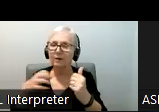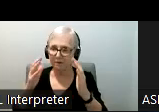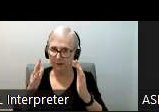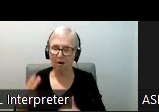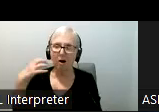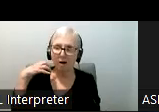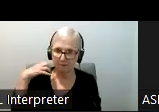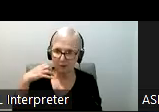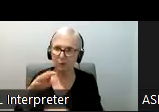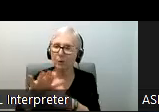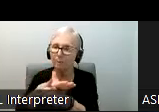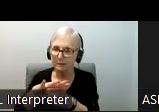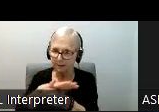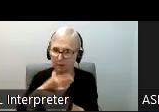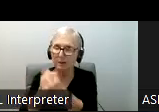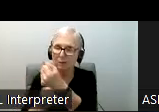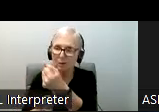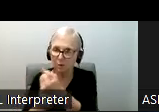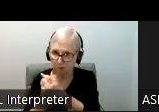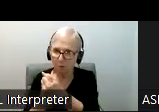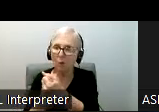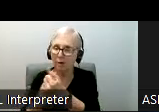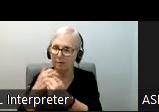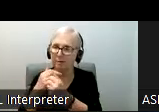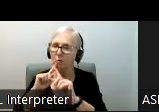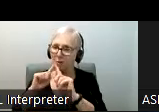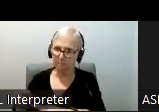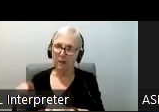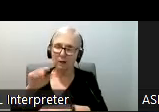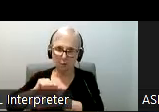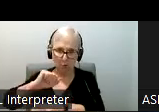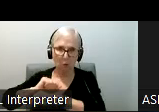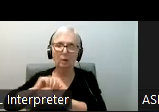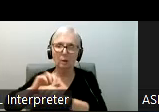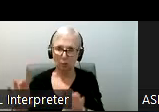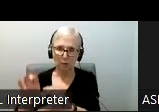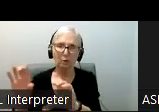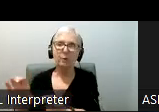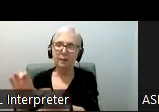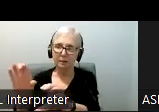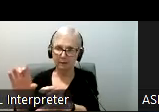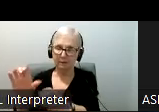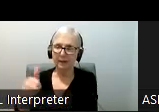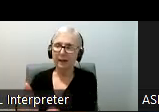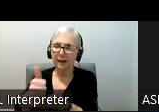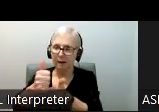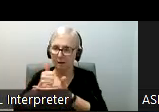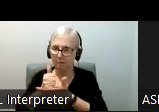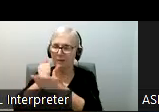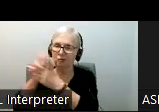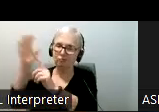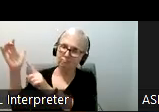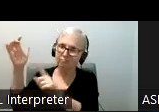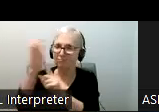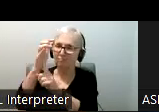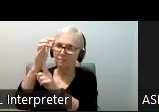position that will support the grievance response work that we're doing, and will also help us be a champion for the development